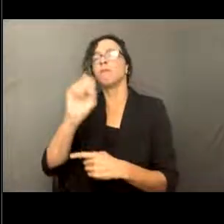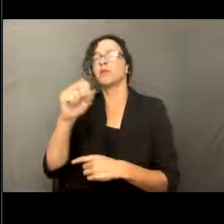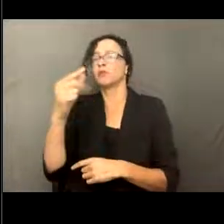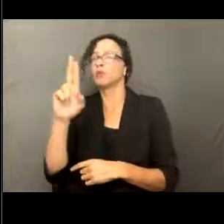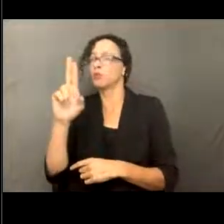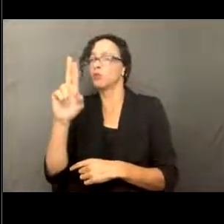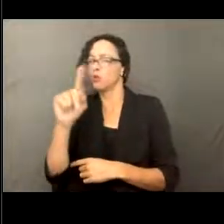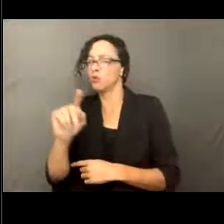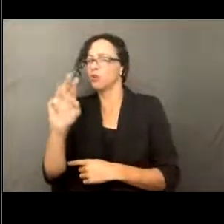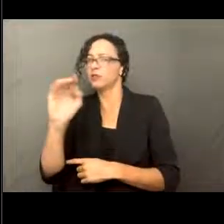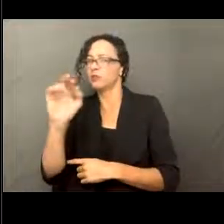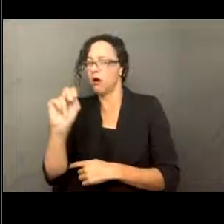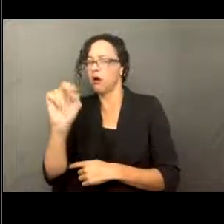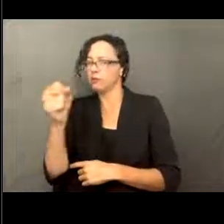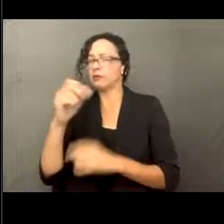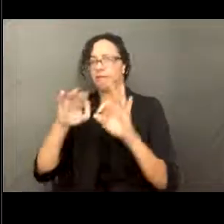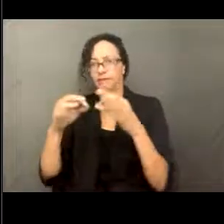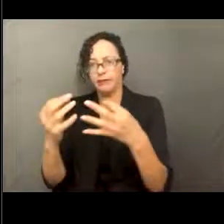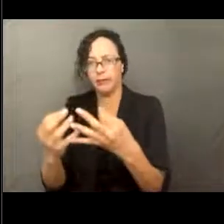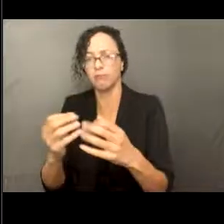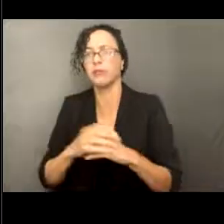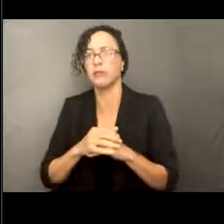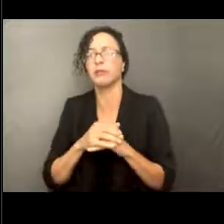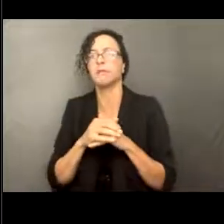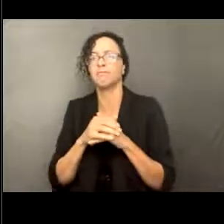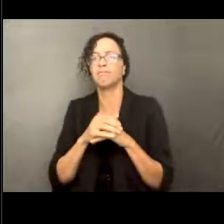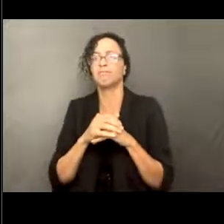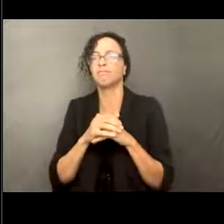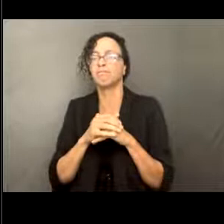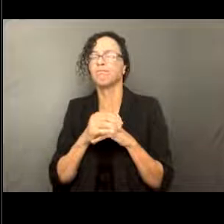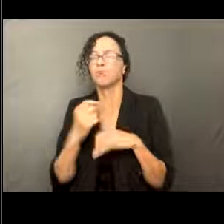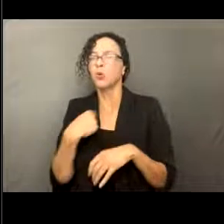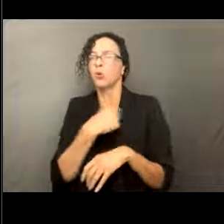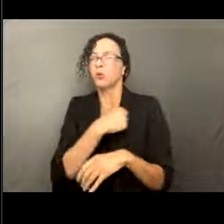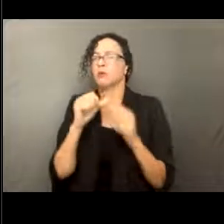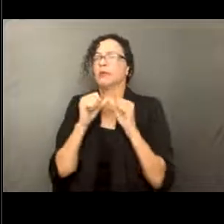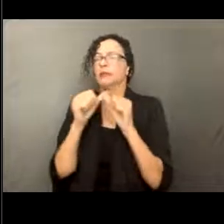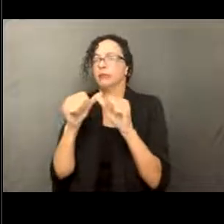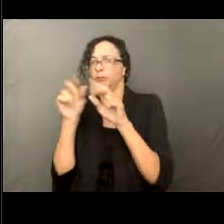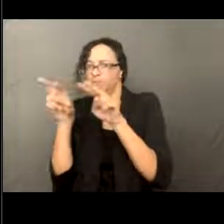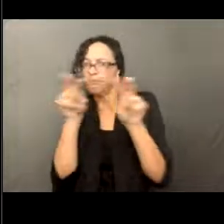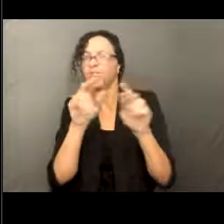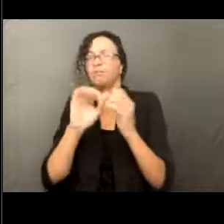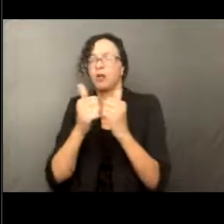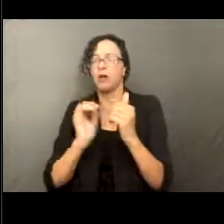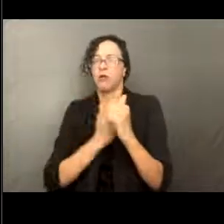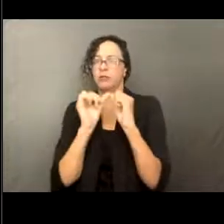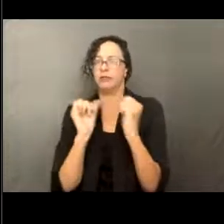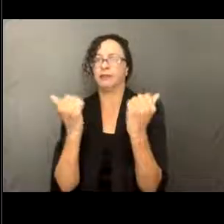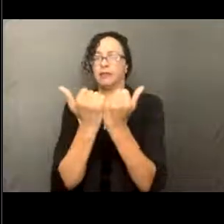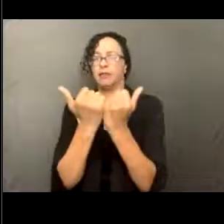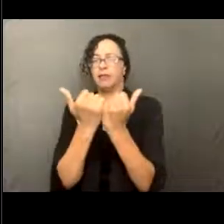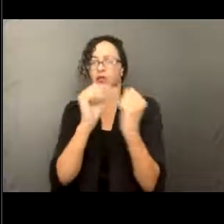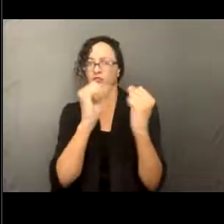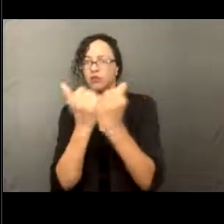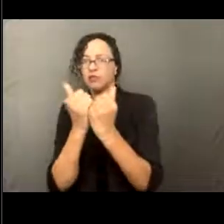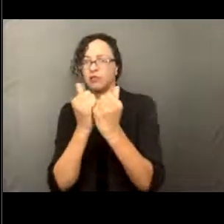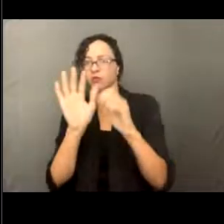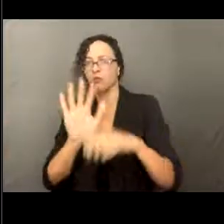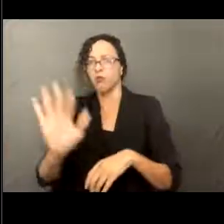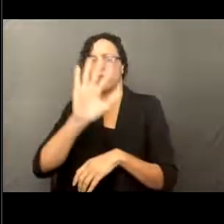Commissioners, staff continue to look at how we can help agencies be successful in leveraging federal funds from the Infrastructure Investment and